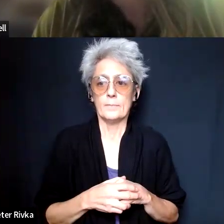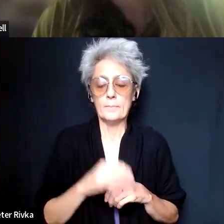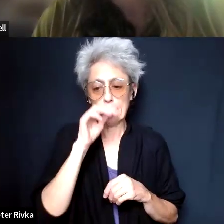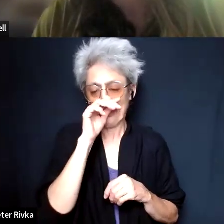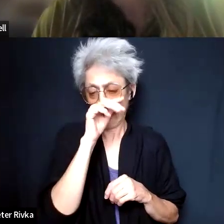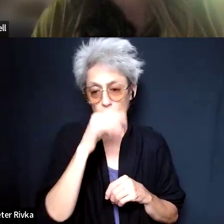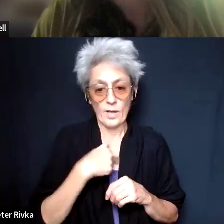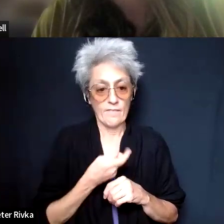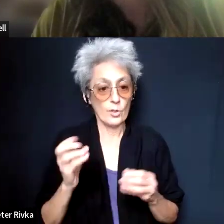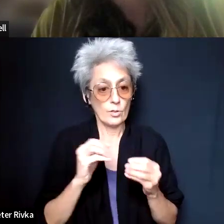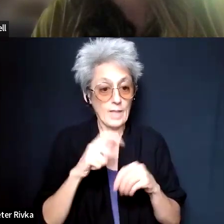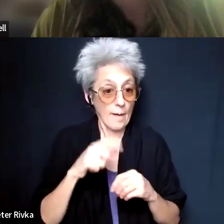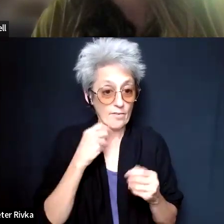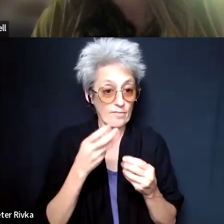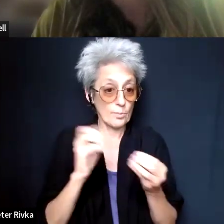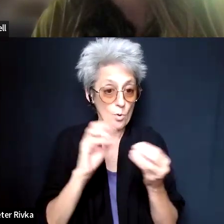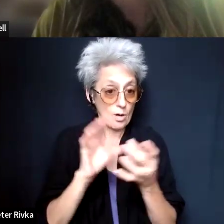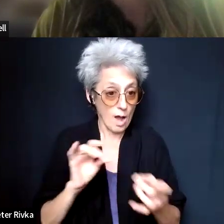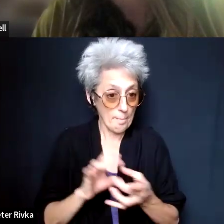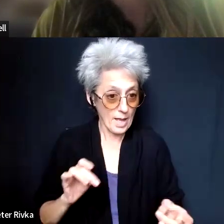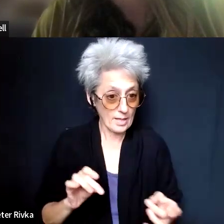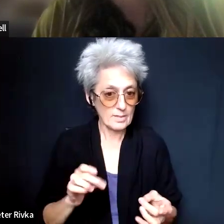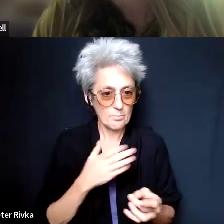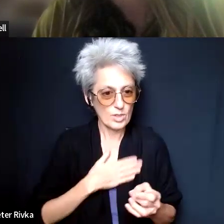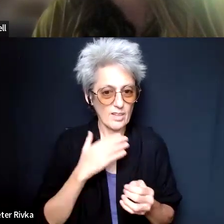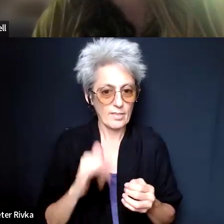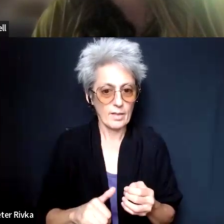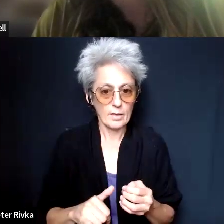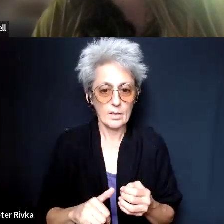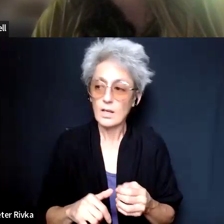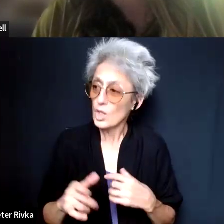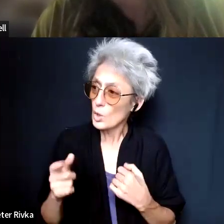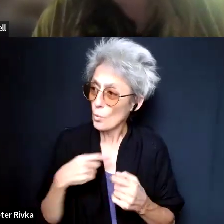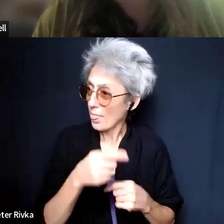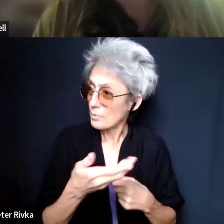today, I would appreciate it. You're trying to get me fired, right, Deb?